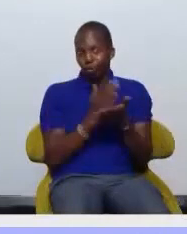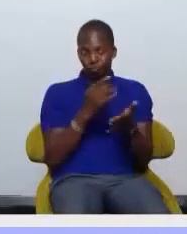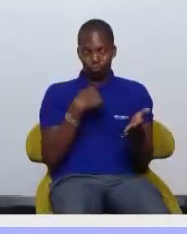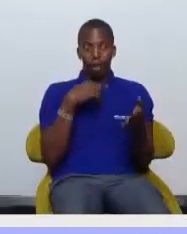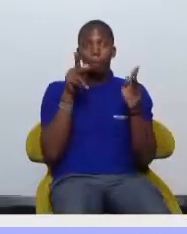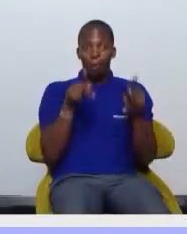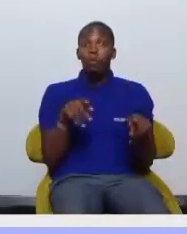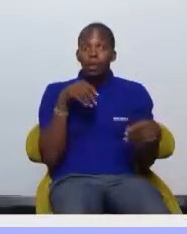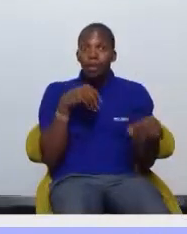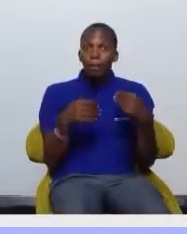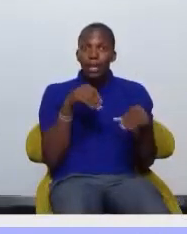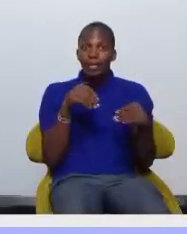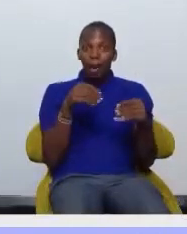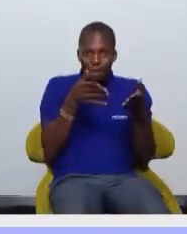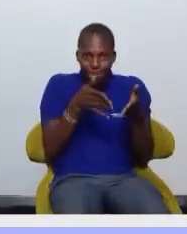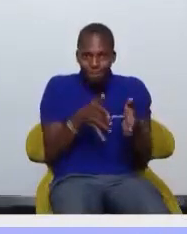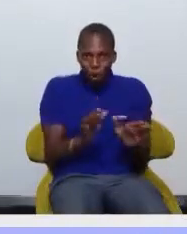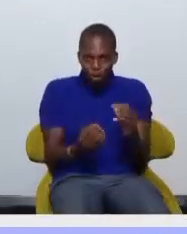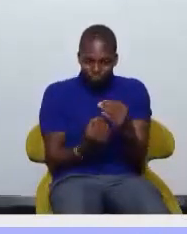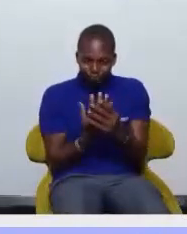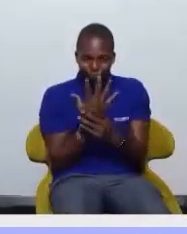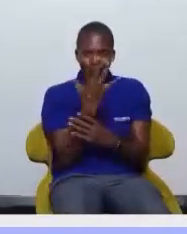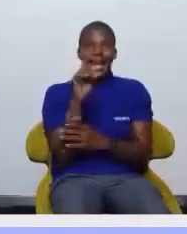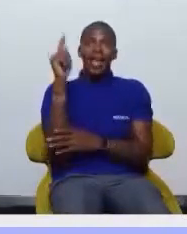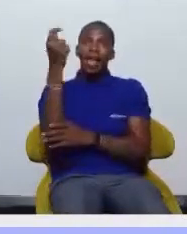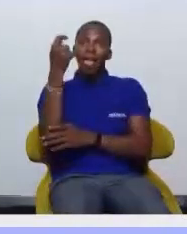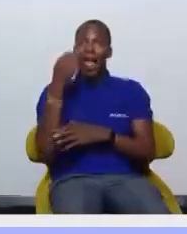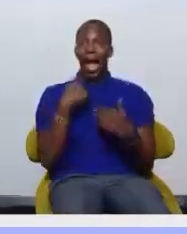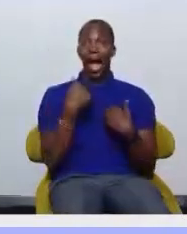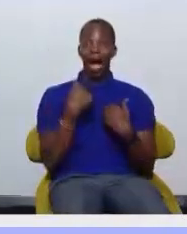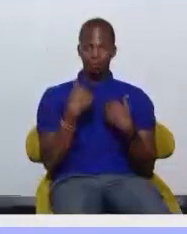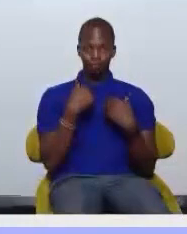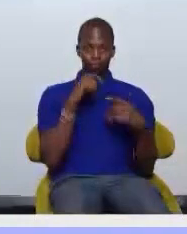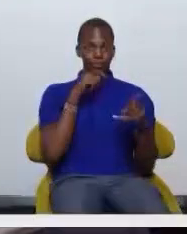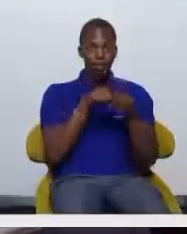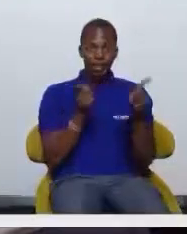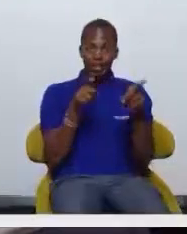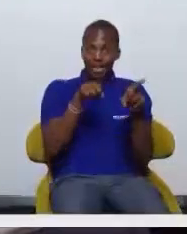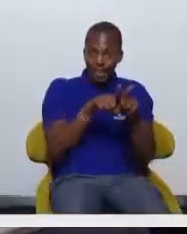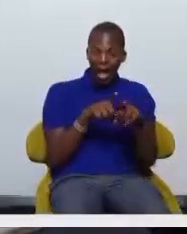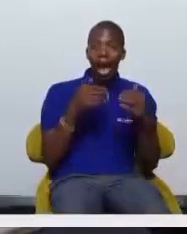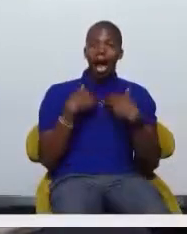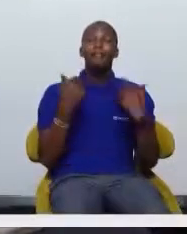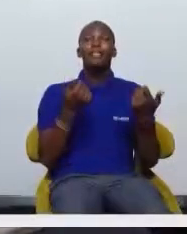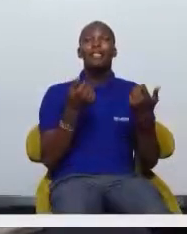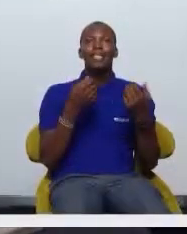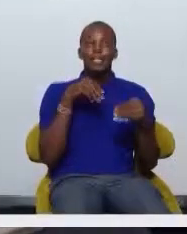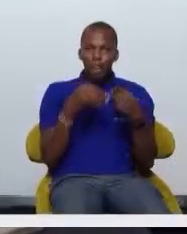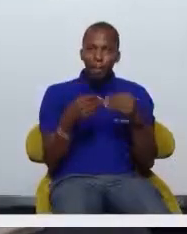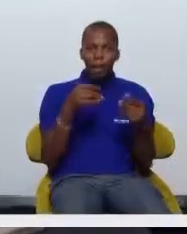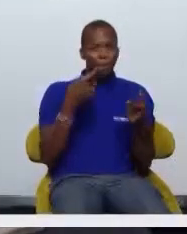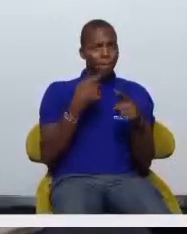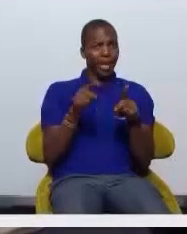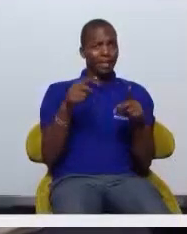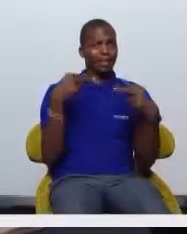disability, born and raised in Kenya, and have siblings who have disabilities. And what sparked in my